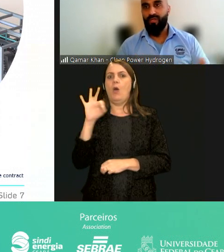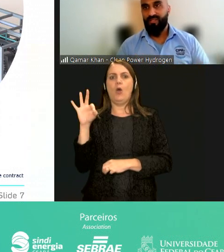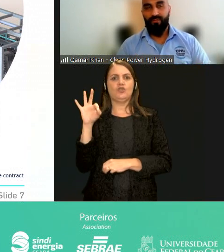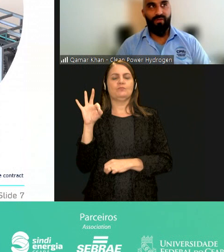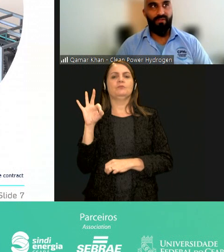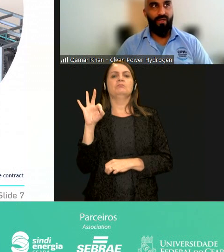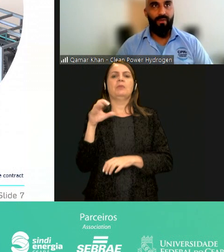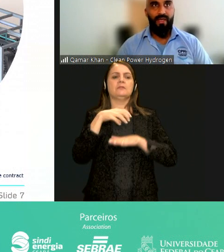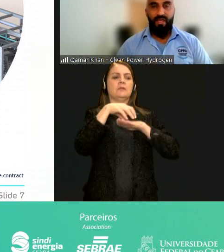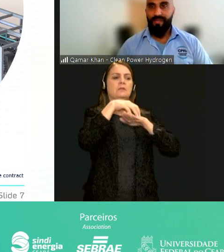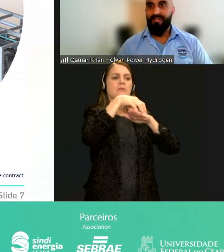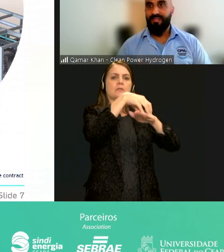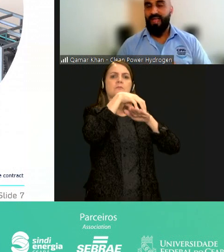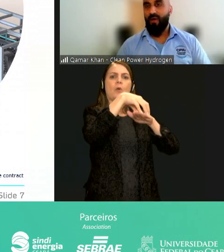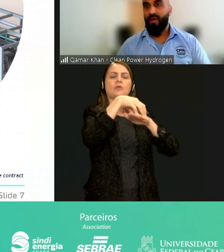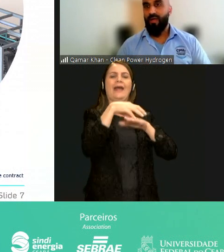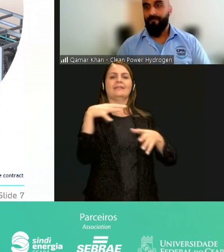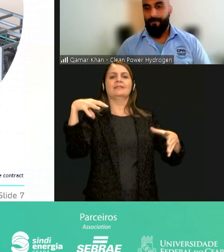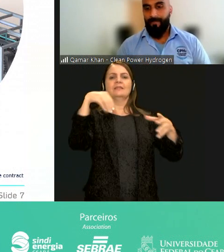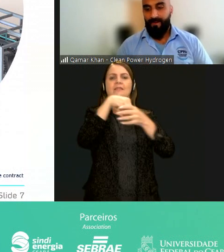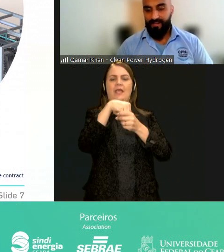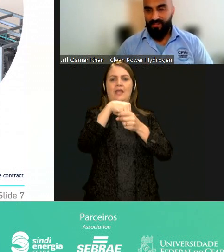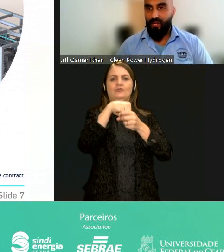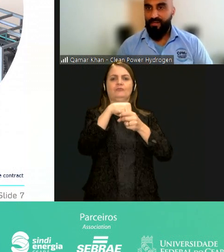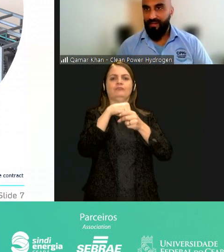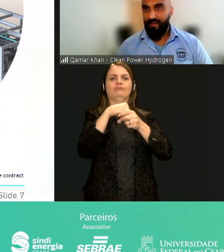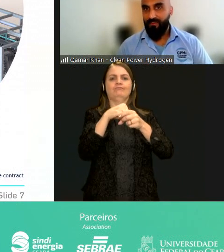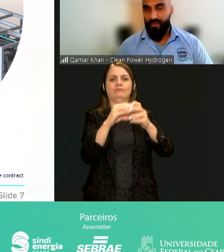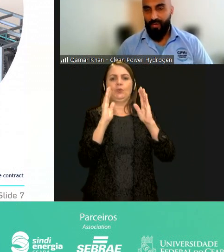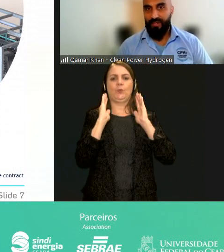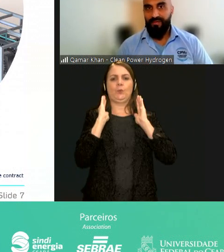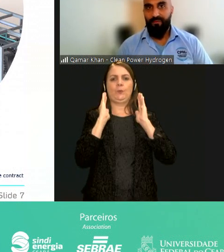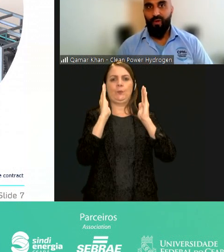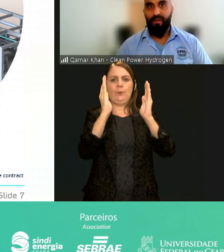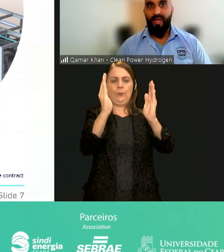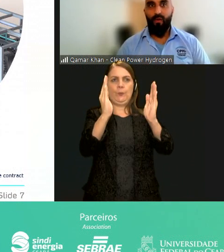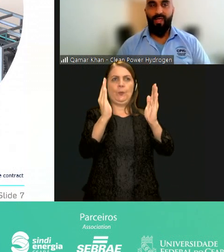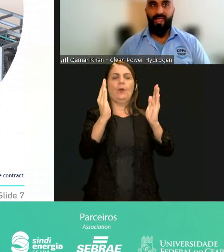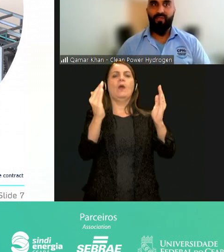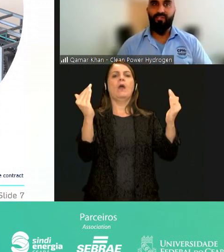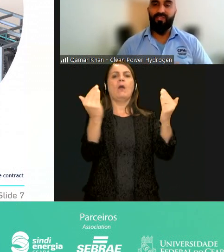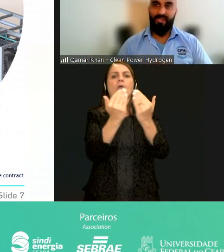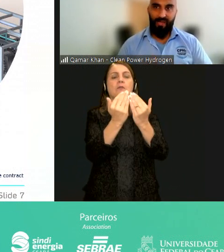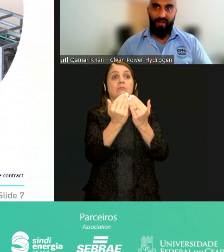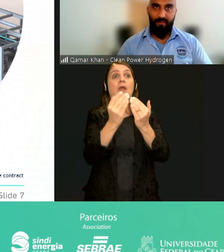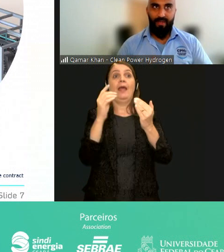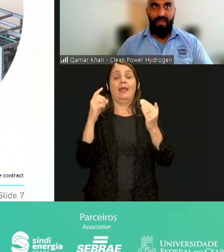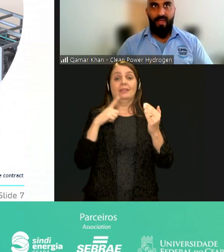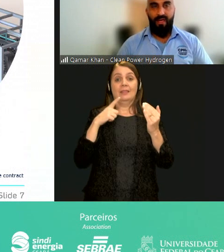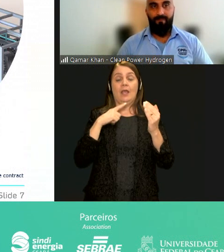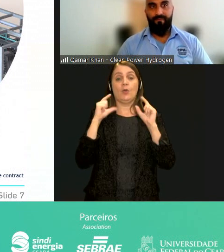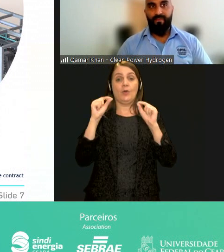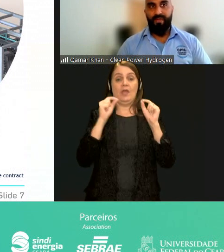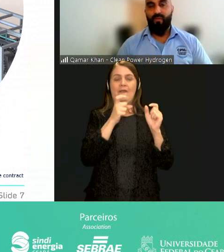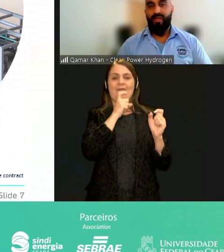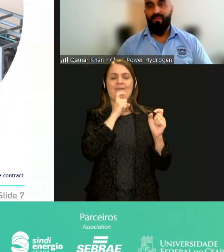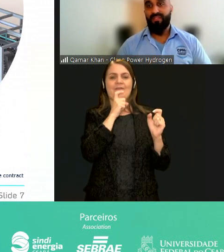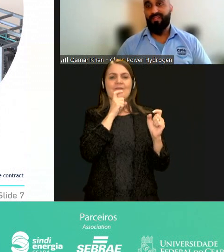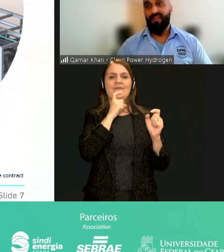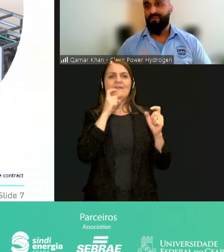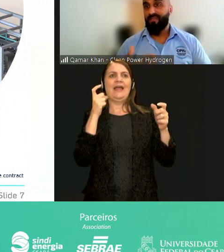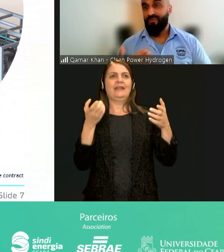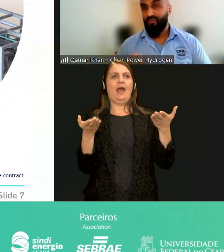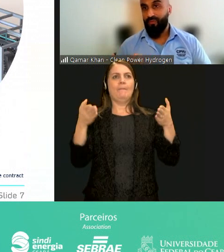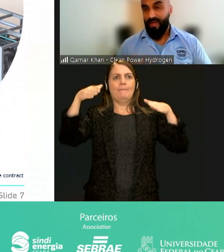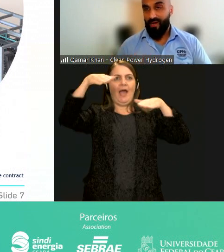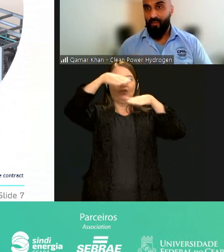cooling system on the top. This is our starting model at the moment. Our aim is to scale up. Our aim is to scale up